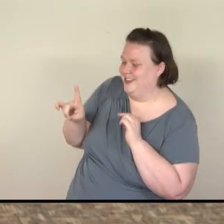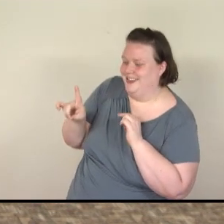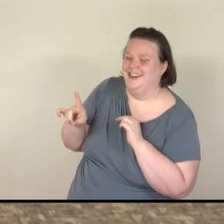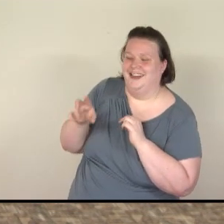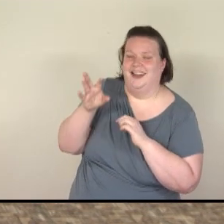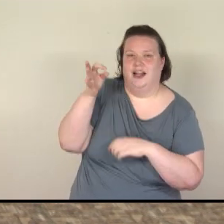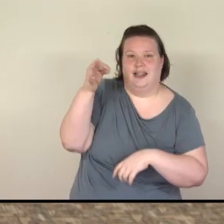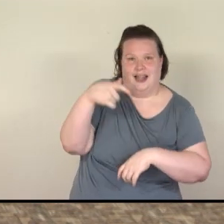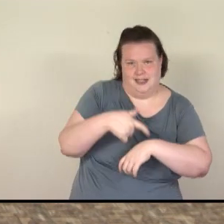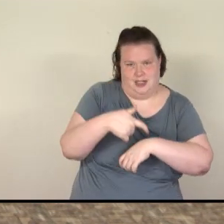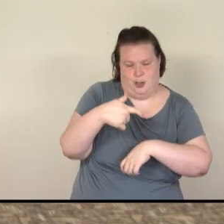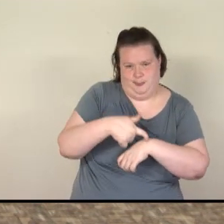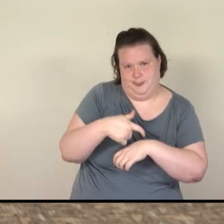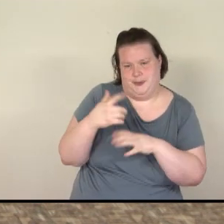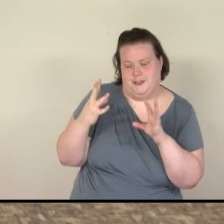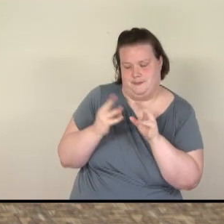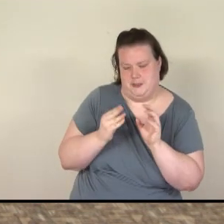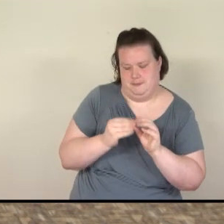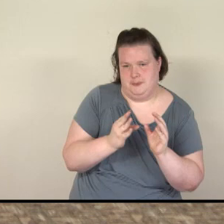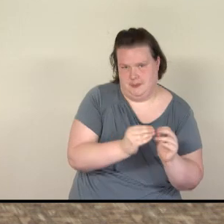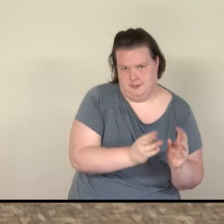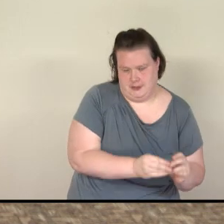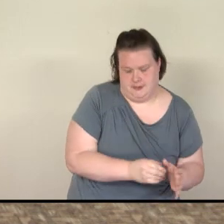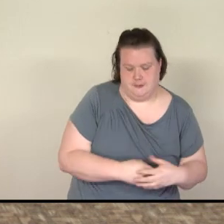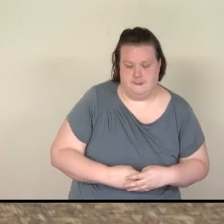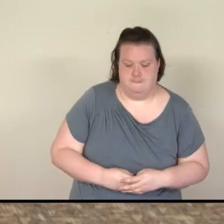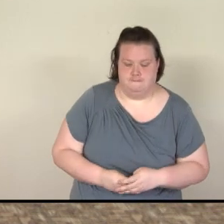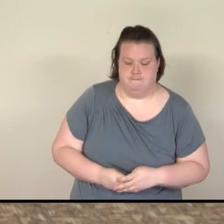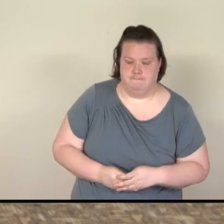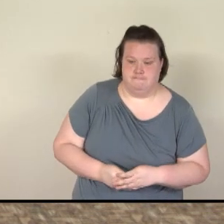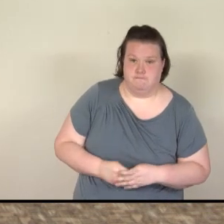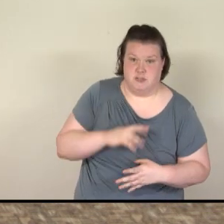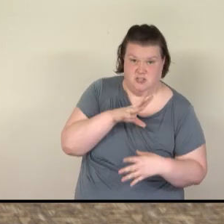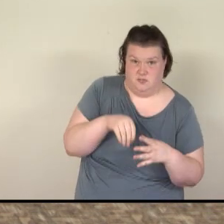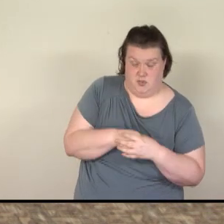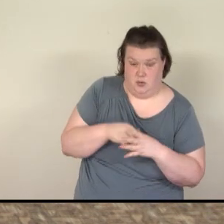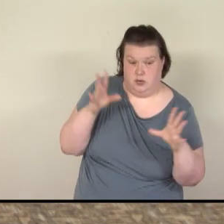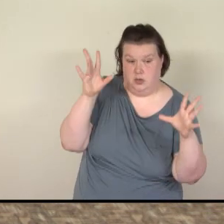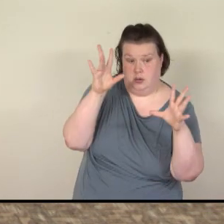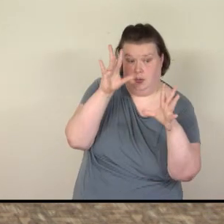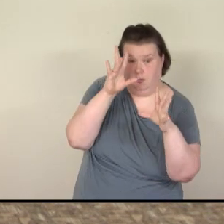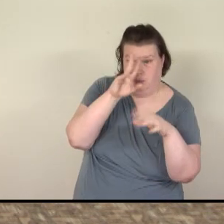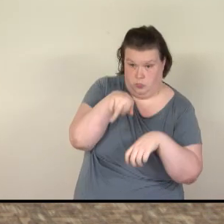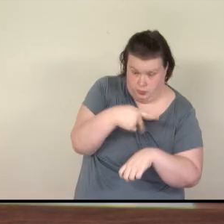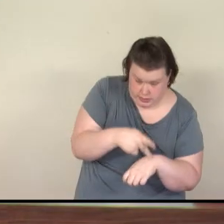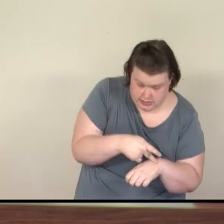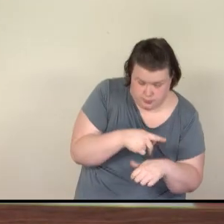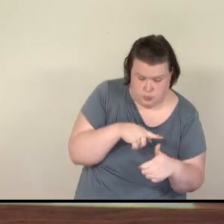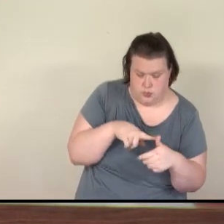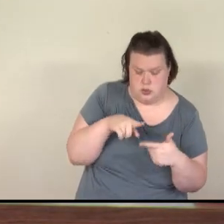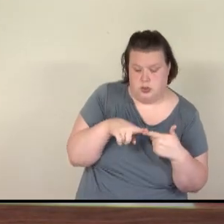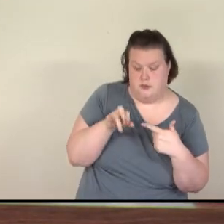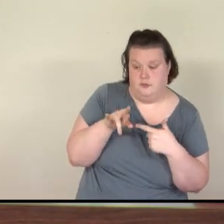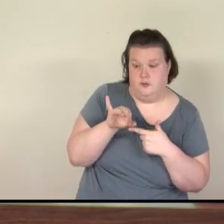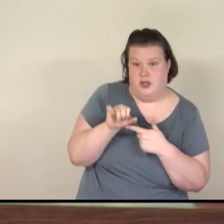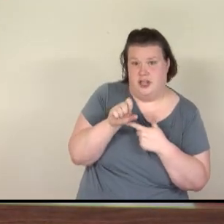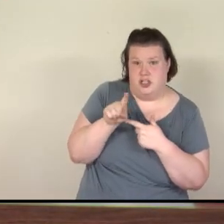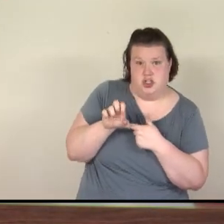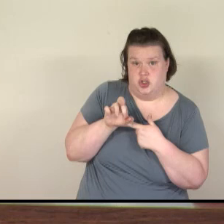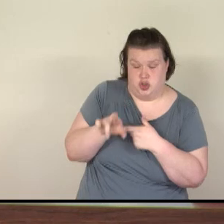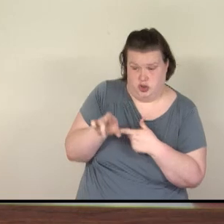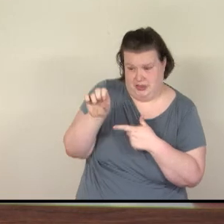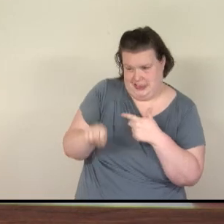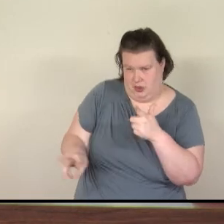times. And that includes our principals, Ms. Lozano, Ms. Frazier from South Waco